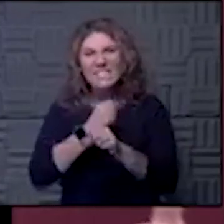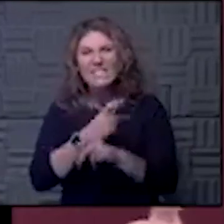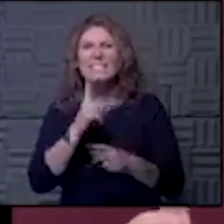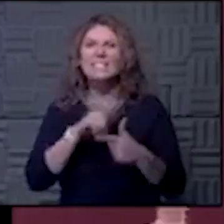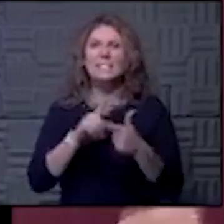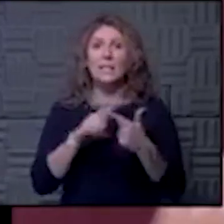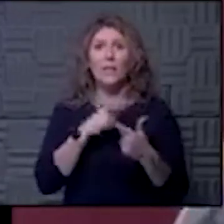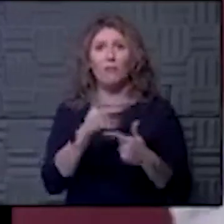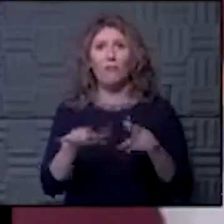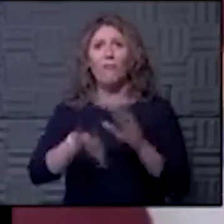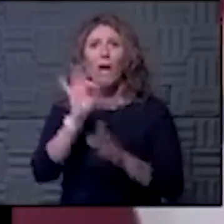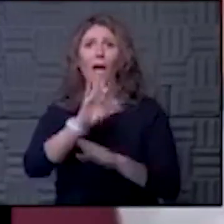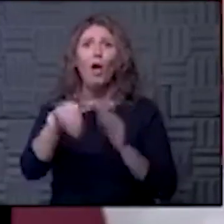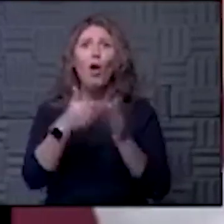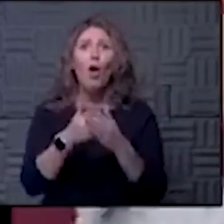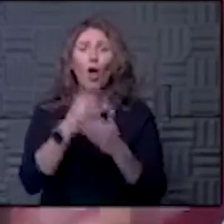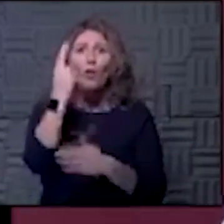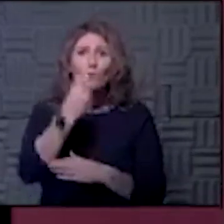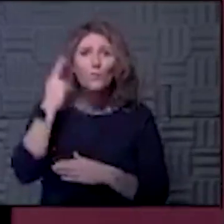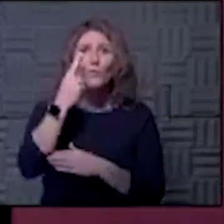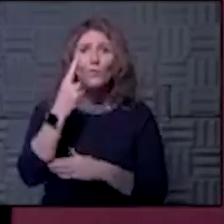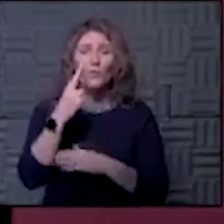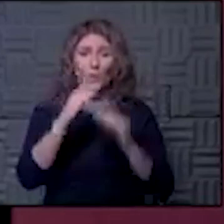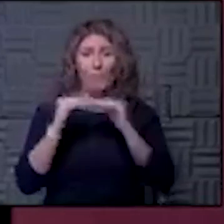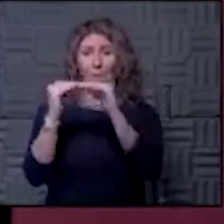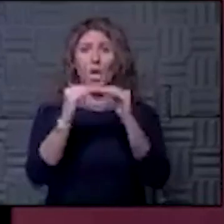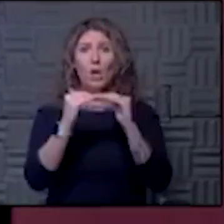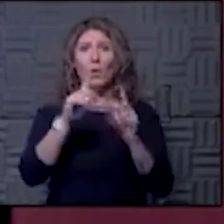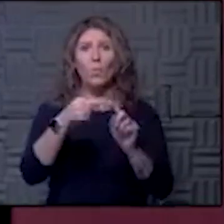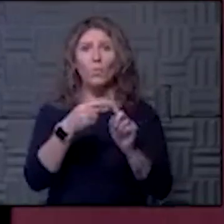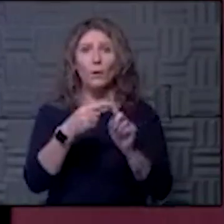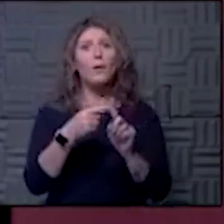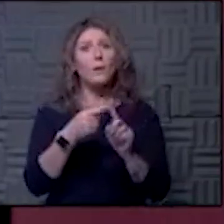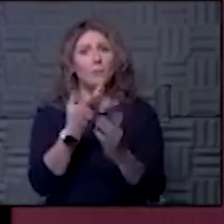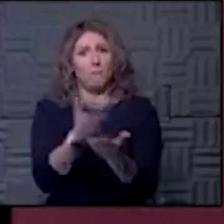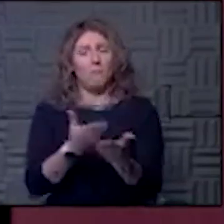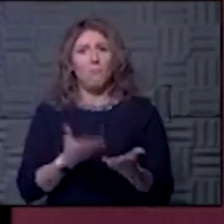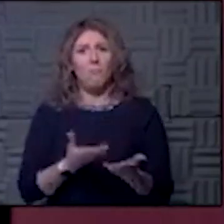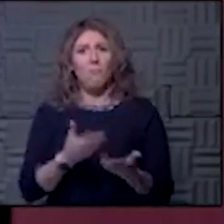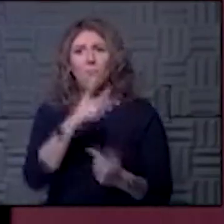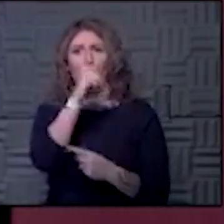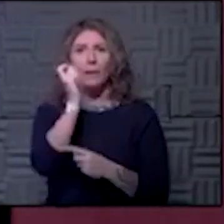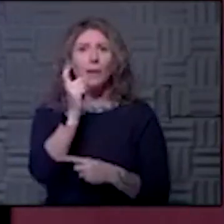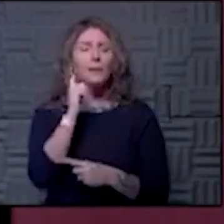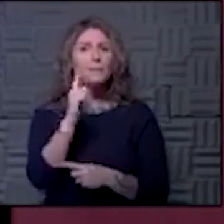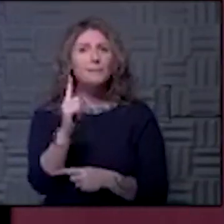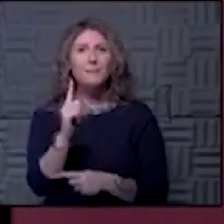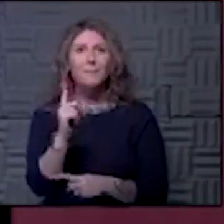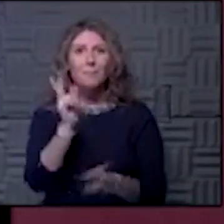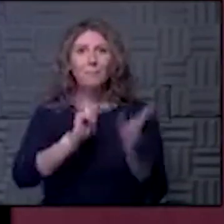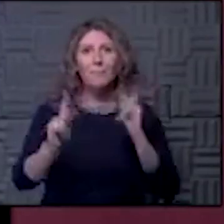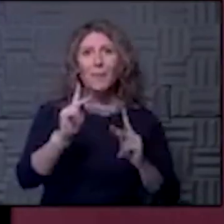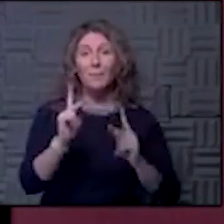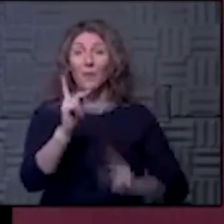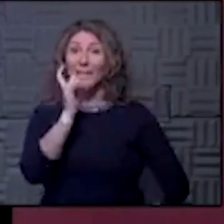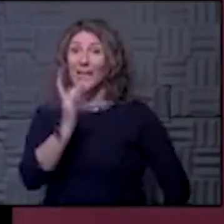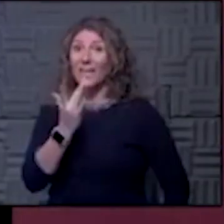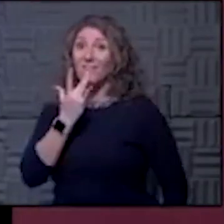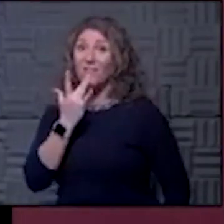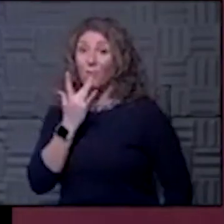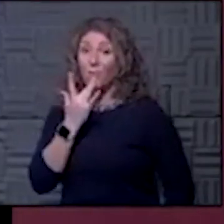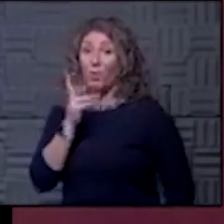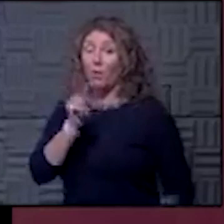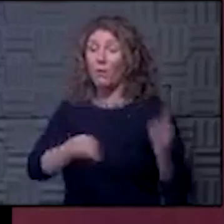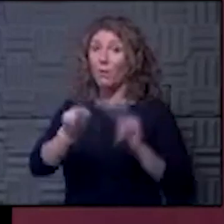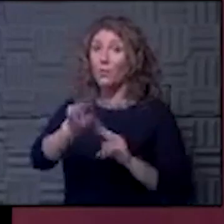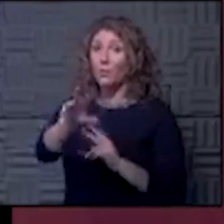no, actually what happens in peer review is when things really, they turn out, because eyes that are not necessarily favorable look at your